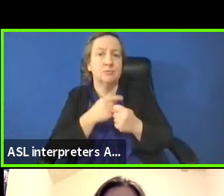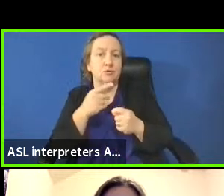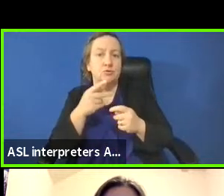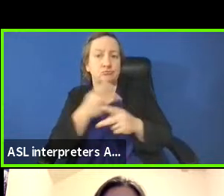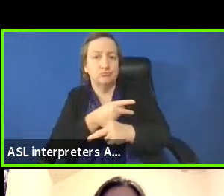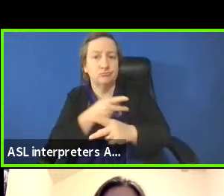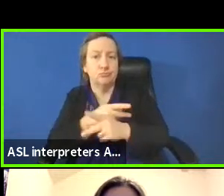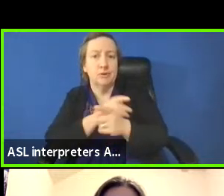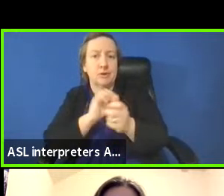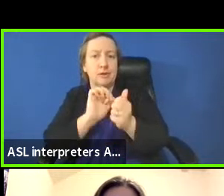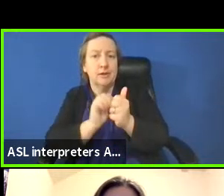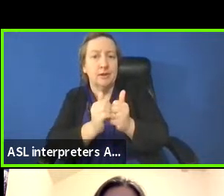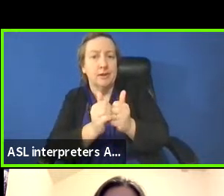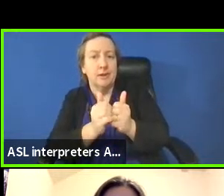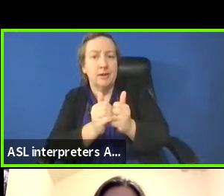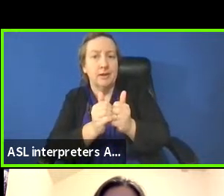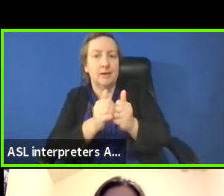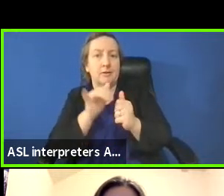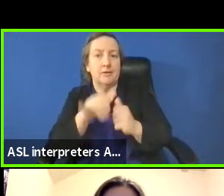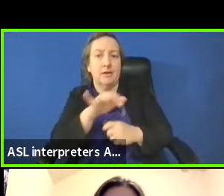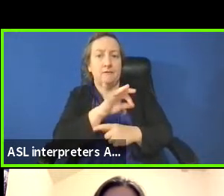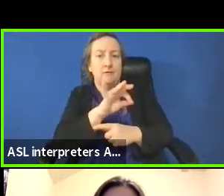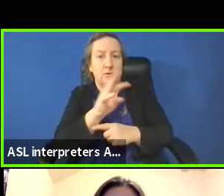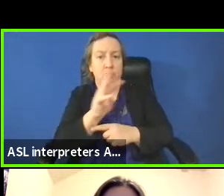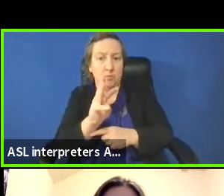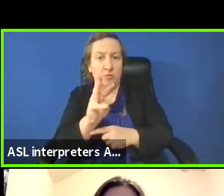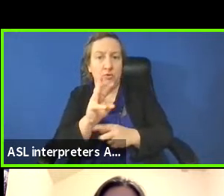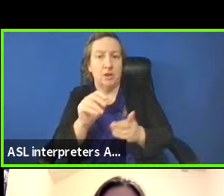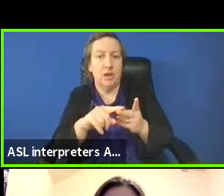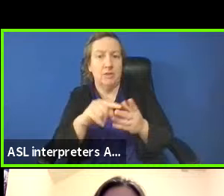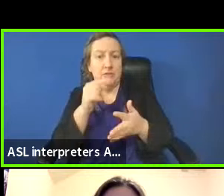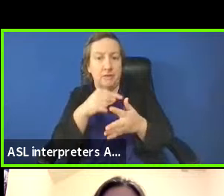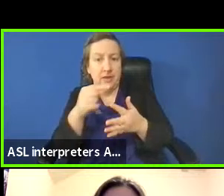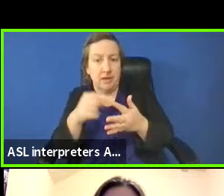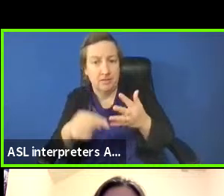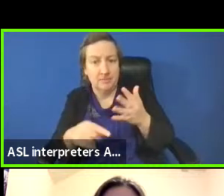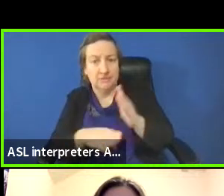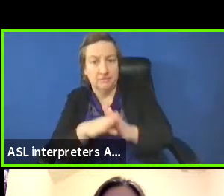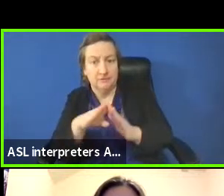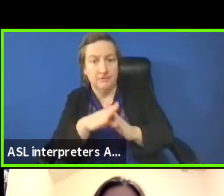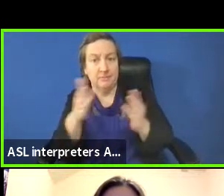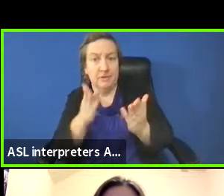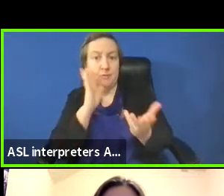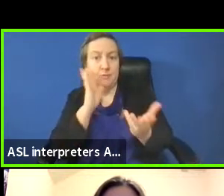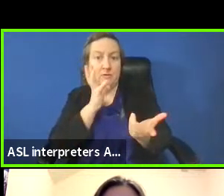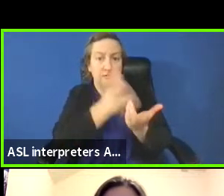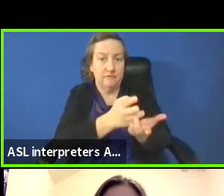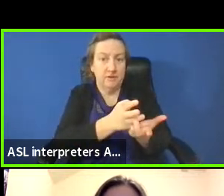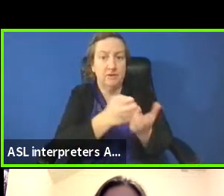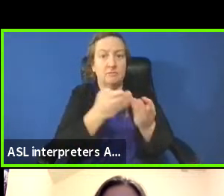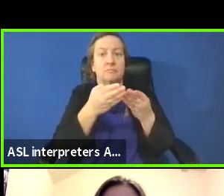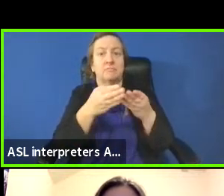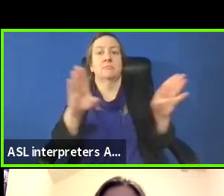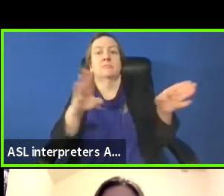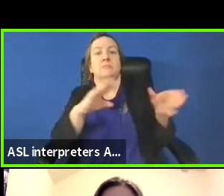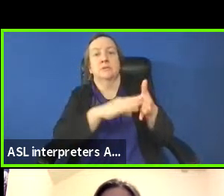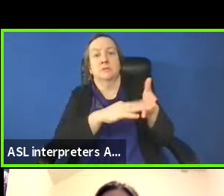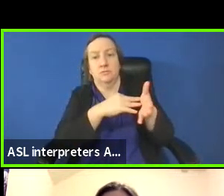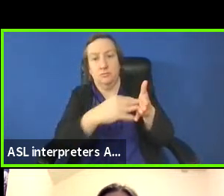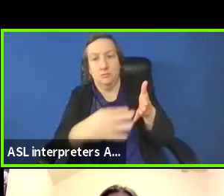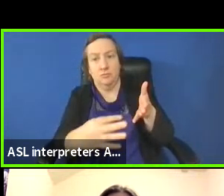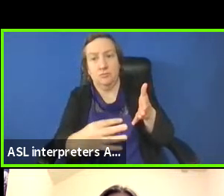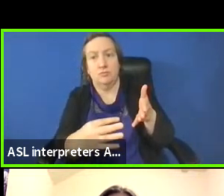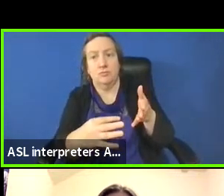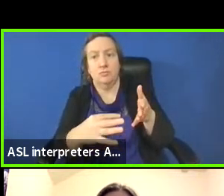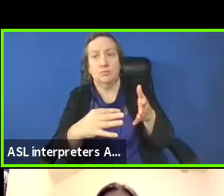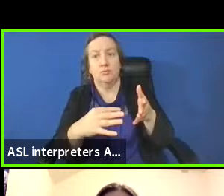how the framework and the elements that are being developed here fits into the overall schedule of getting